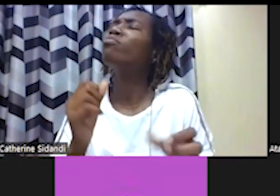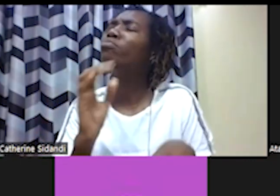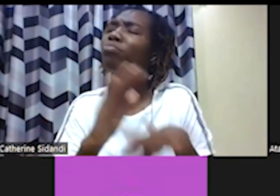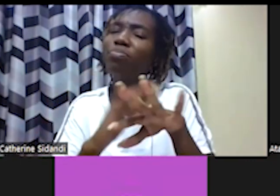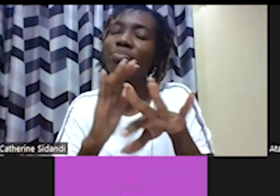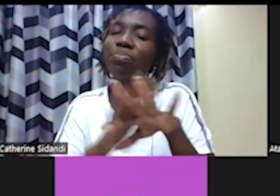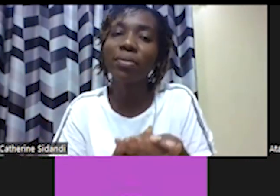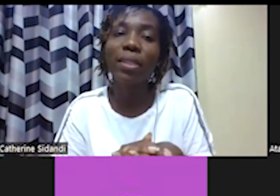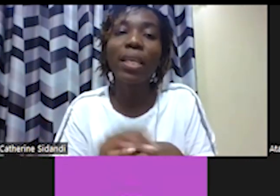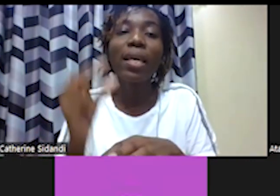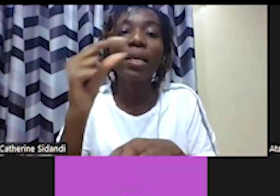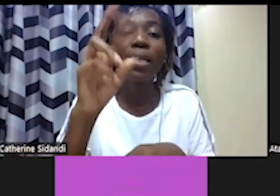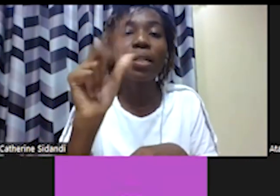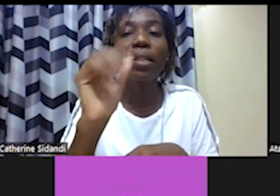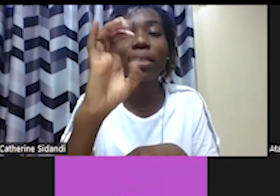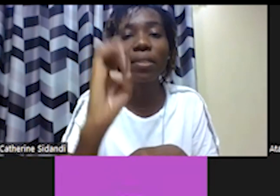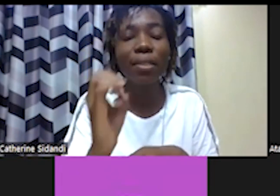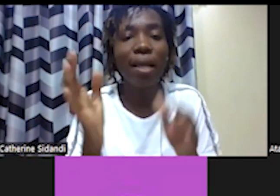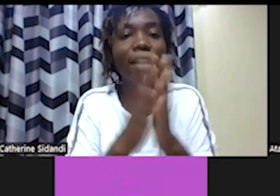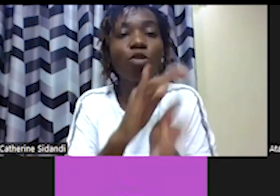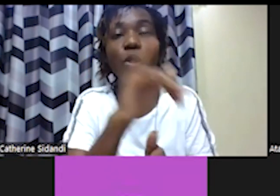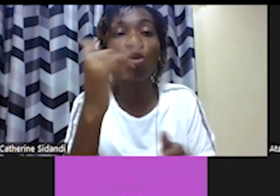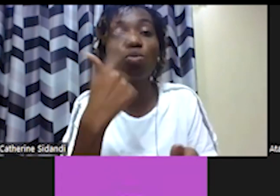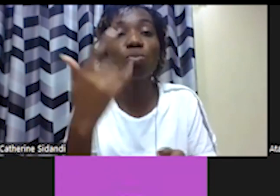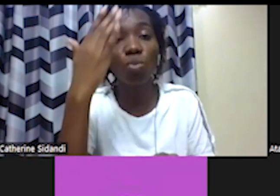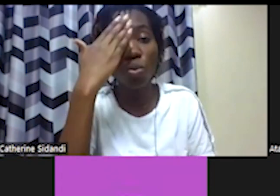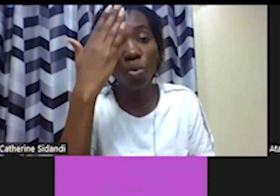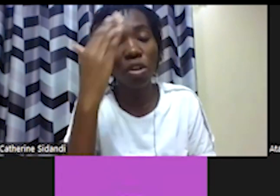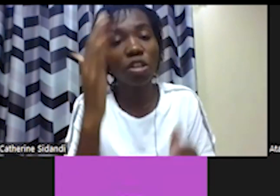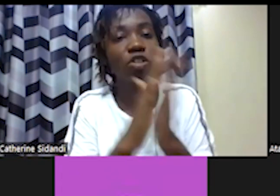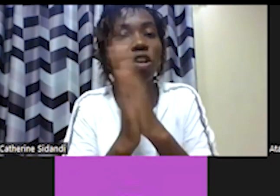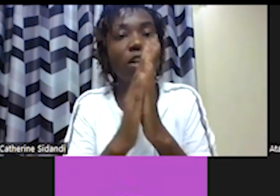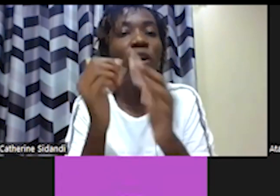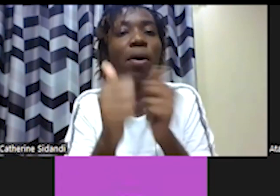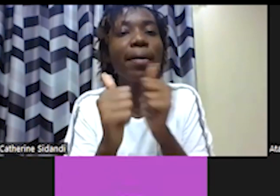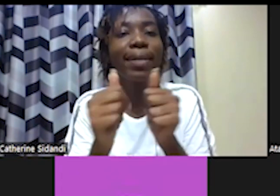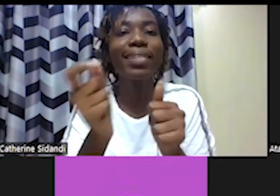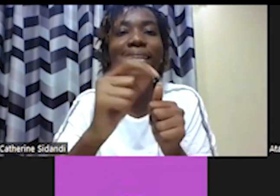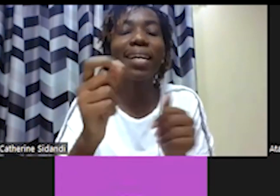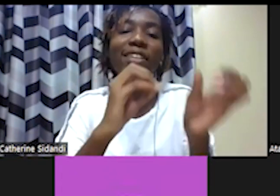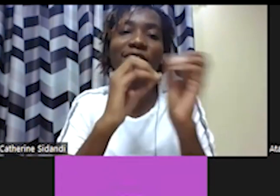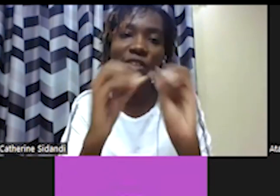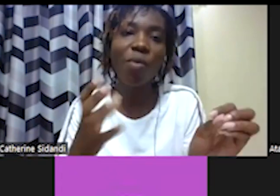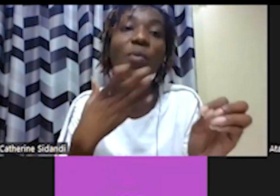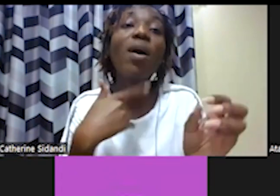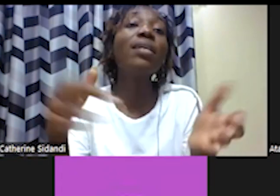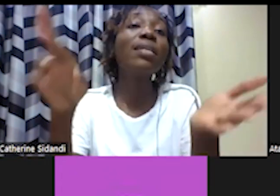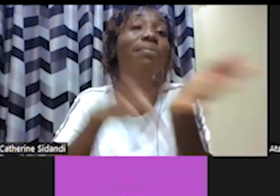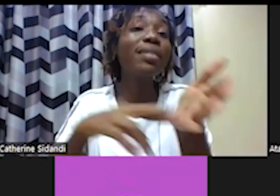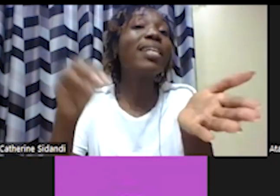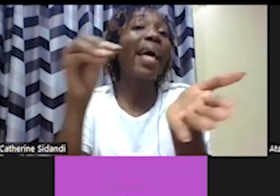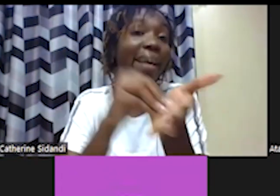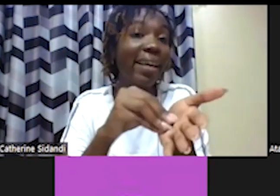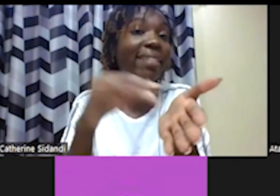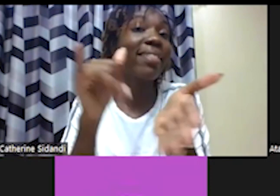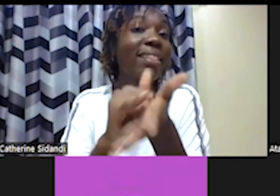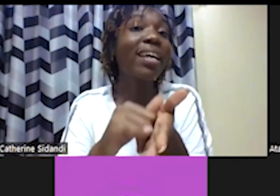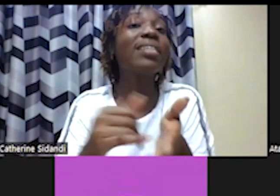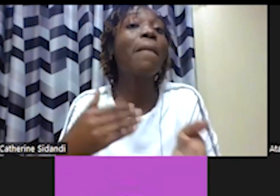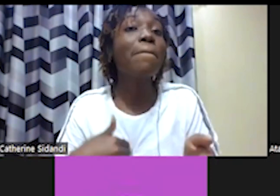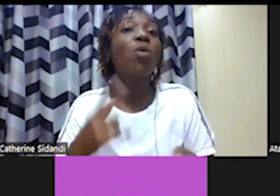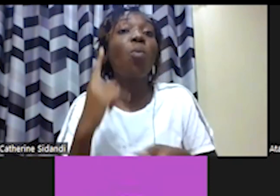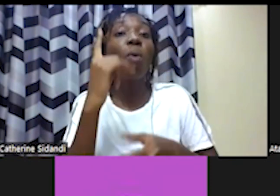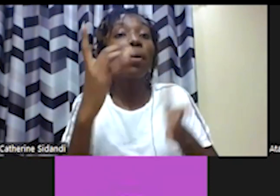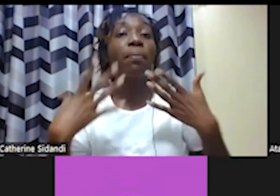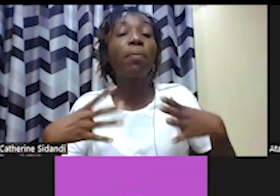those who know my story, which was not written over here, I need to repeat it again, that I'm one of those who ran away from